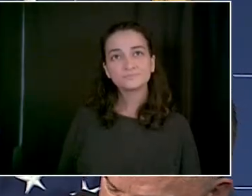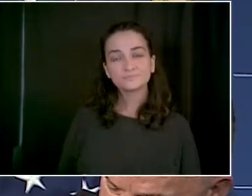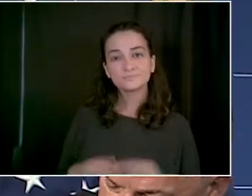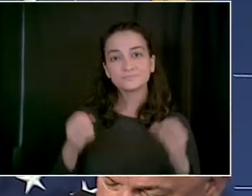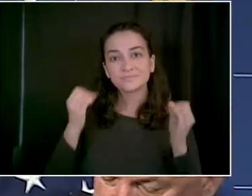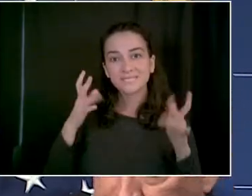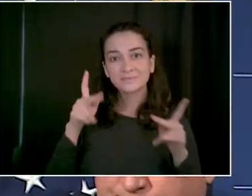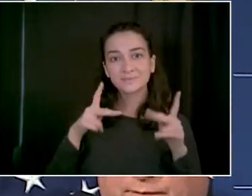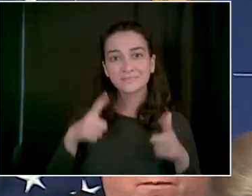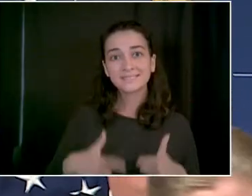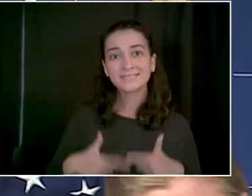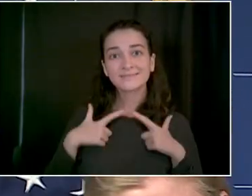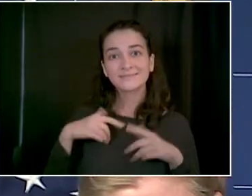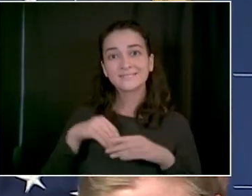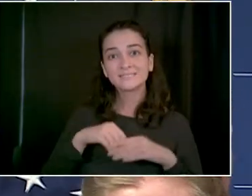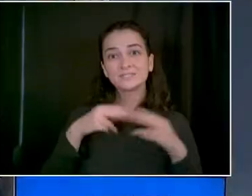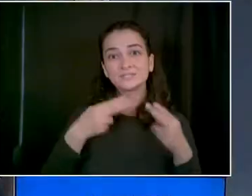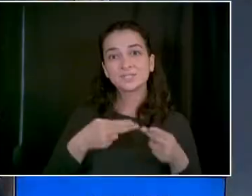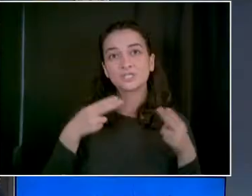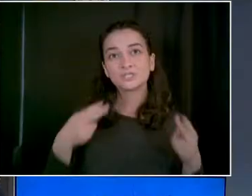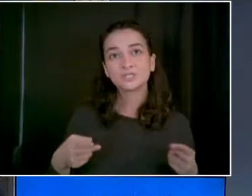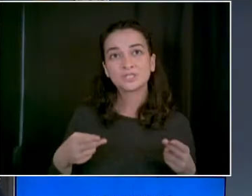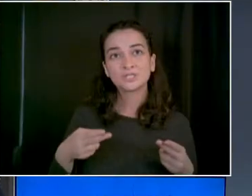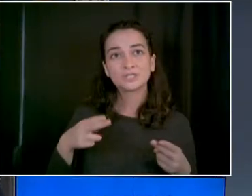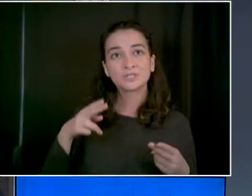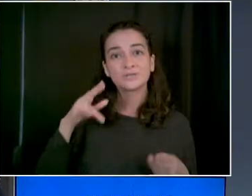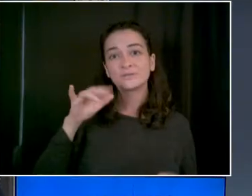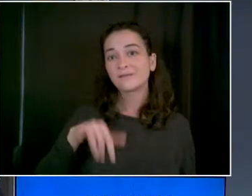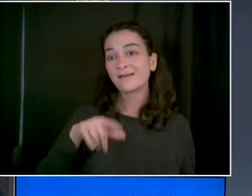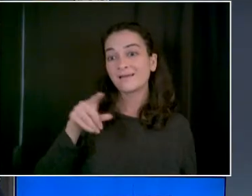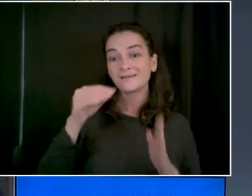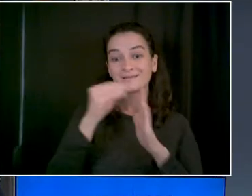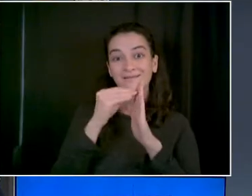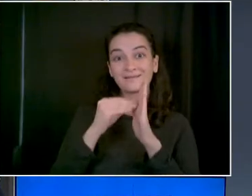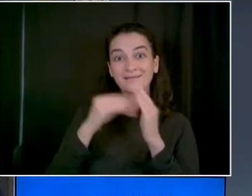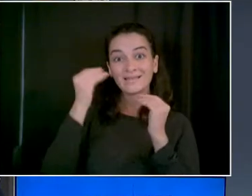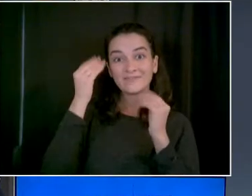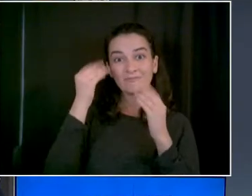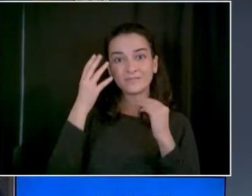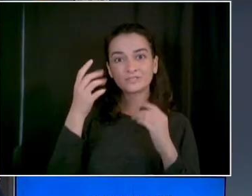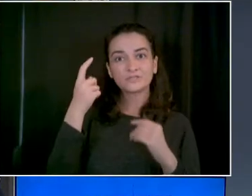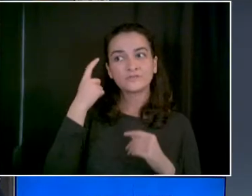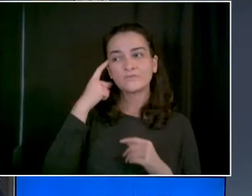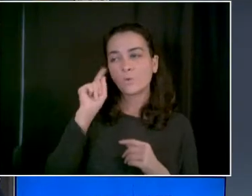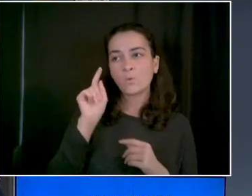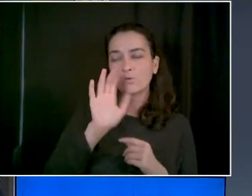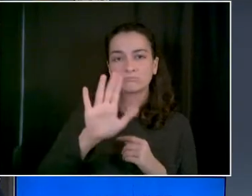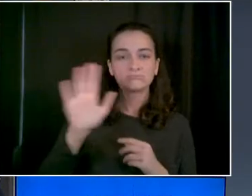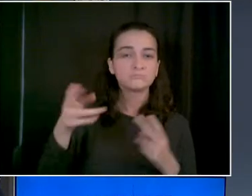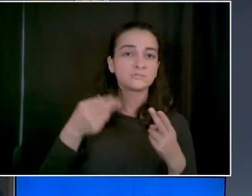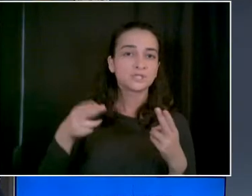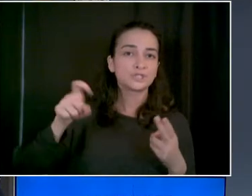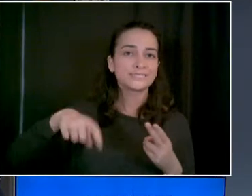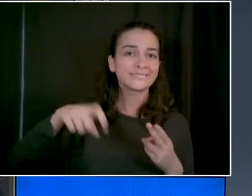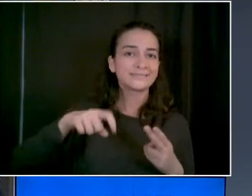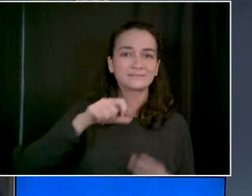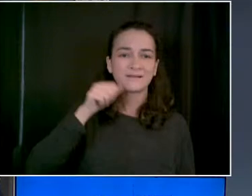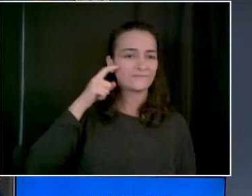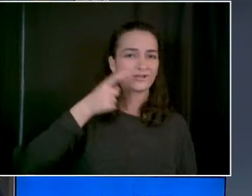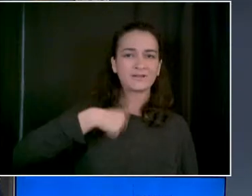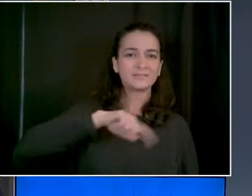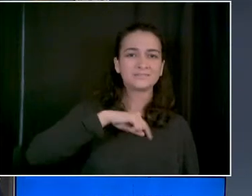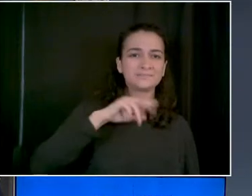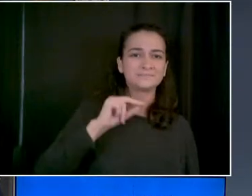HERCs. Are you guys worried at all about this, 3,000 crimes committed in like a 2-year period around